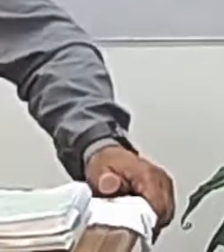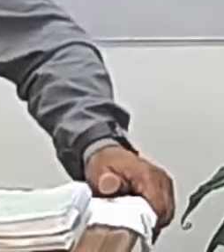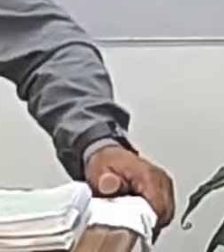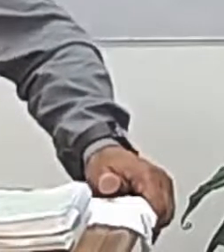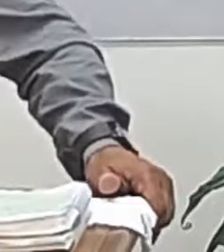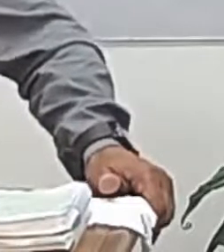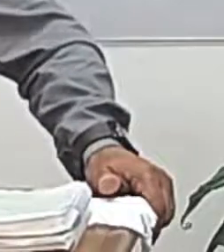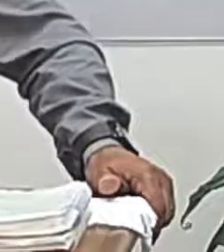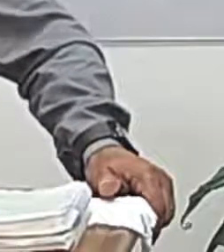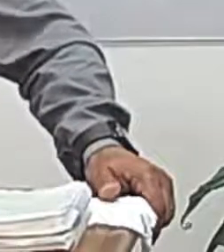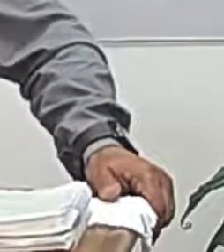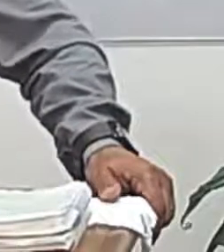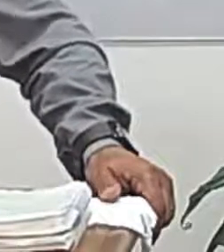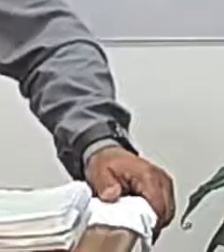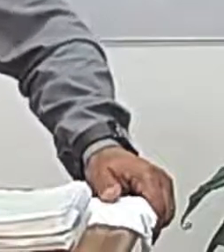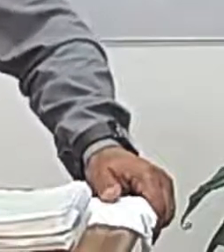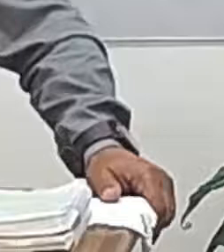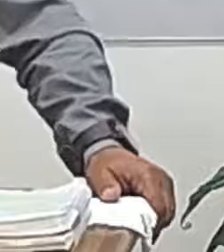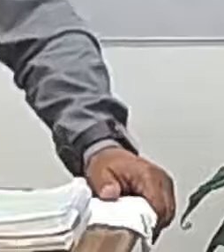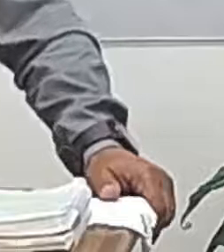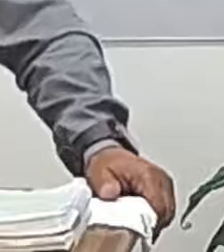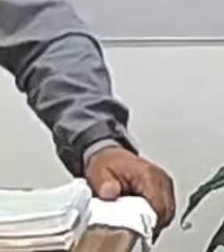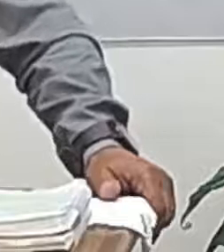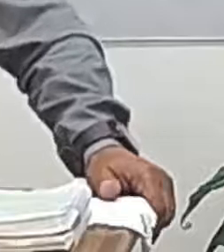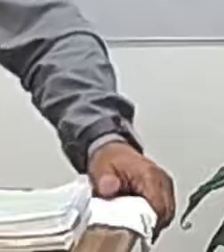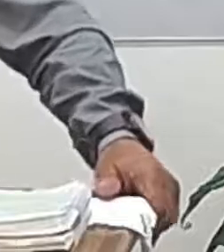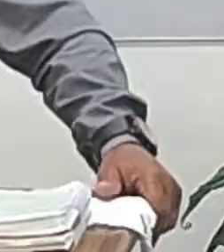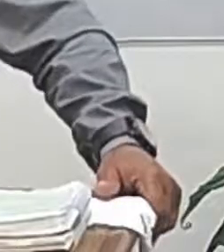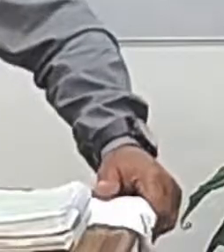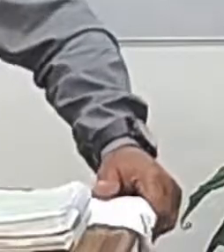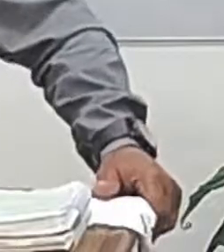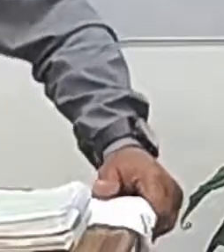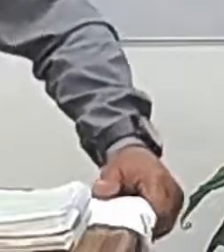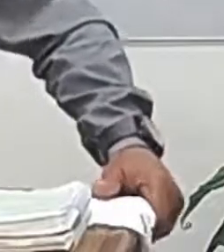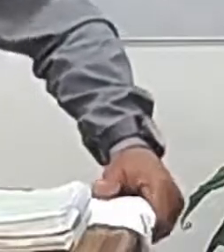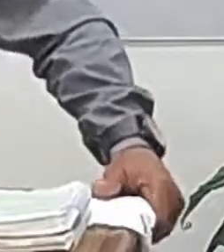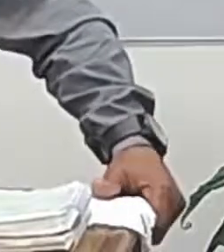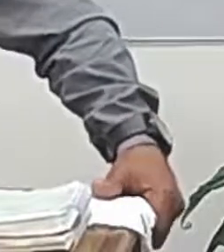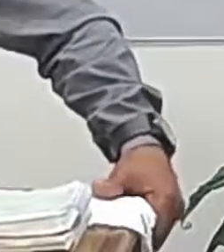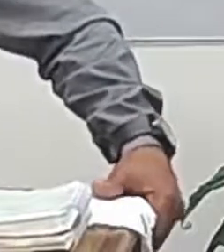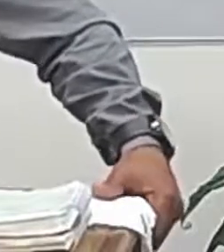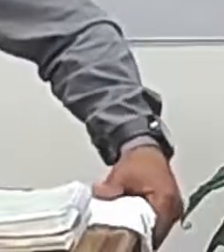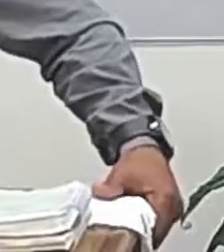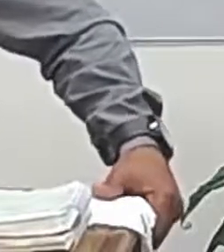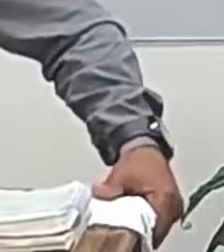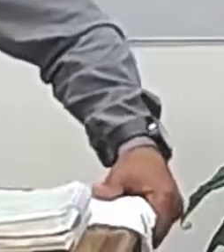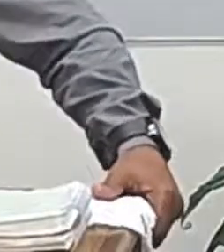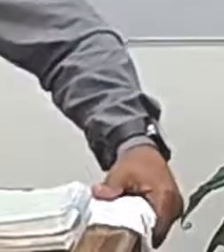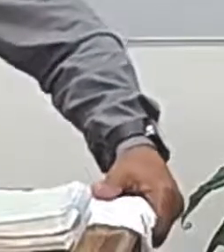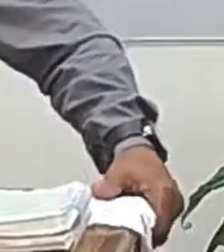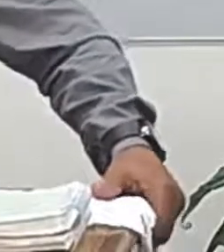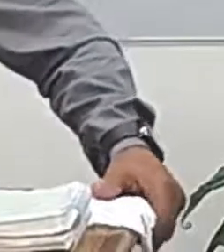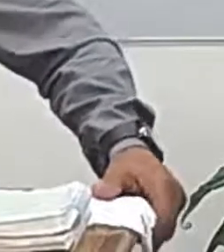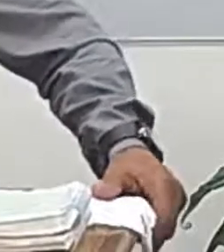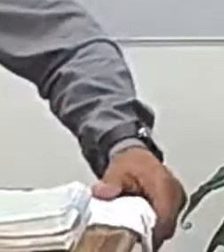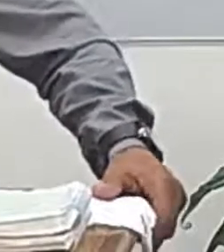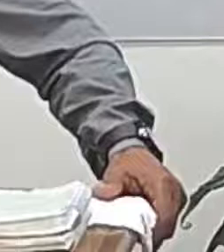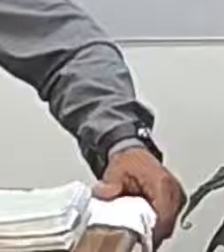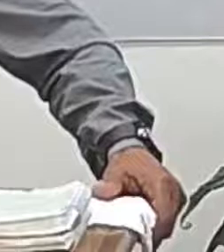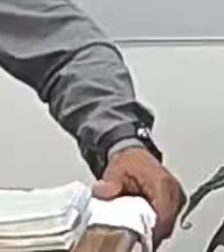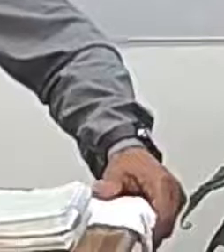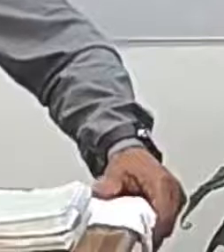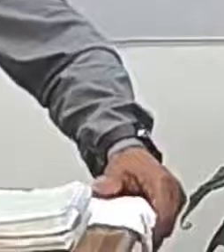this event in Port St. Lucie. There is no transportation. The brother is saying here that he is already